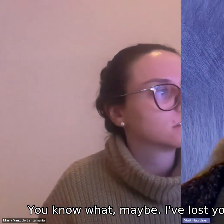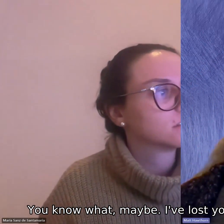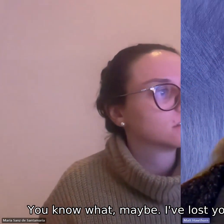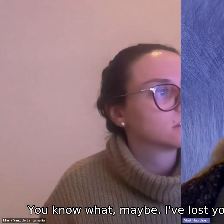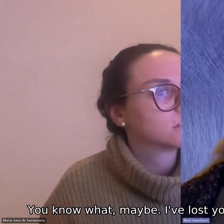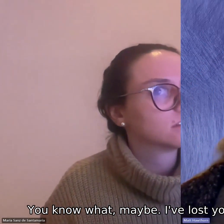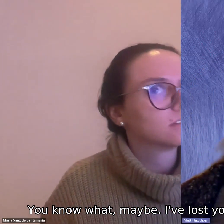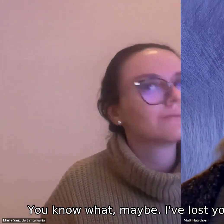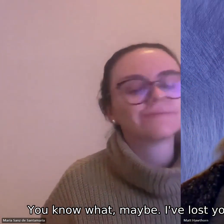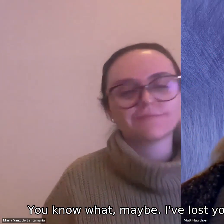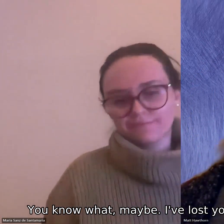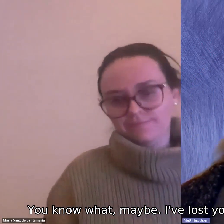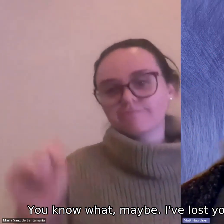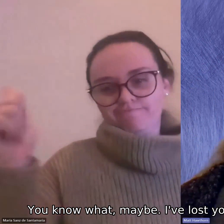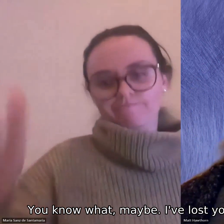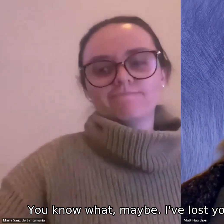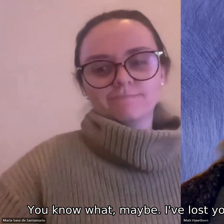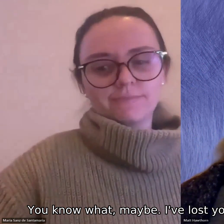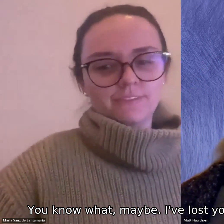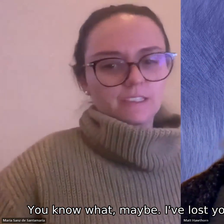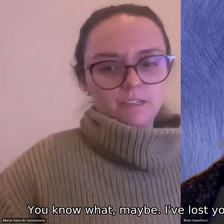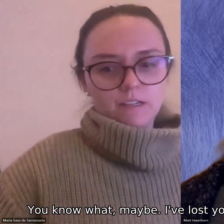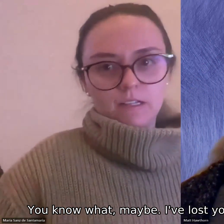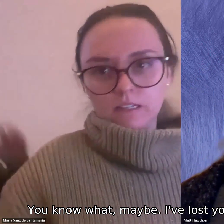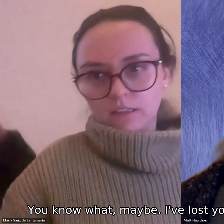I've lost you now.